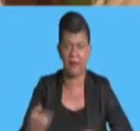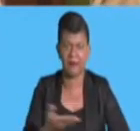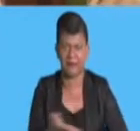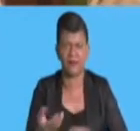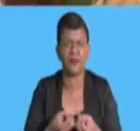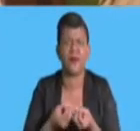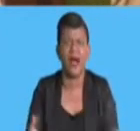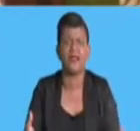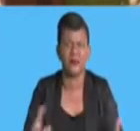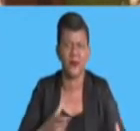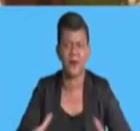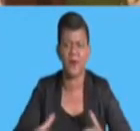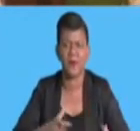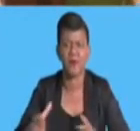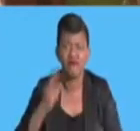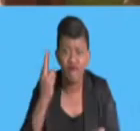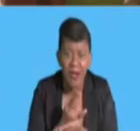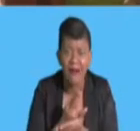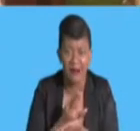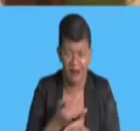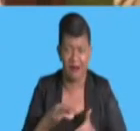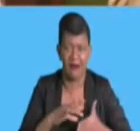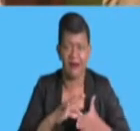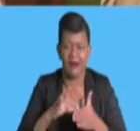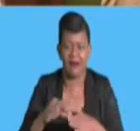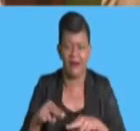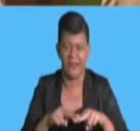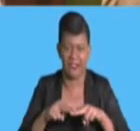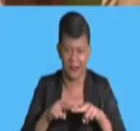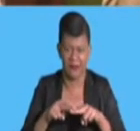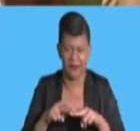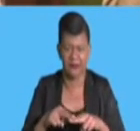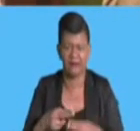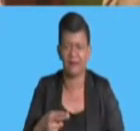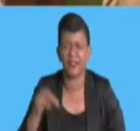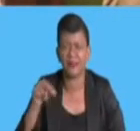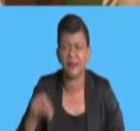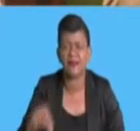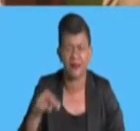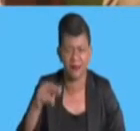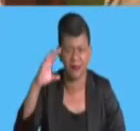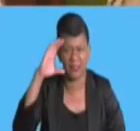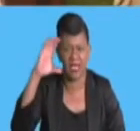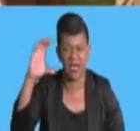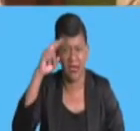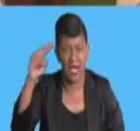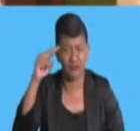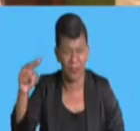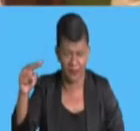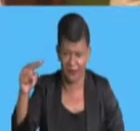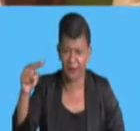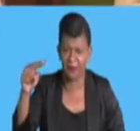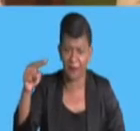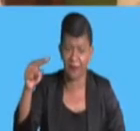leadership and practical economic growth that Fiji solely needs to achieve national unity, nation building and true nationhood. Mr.